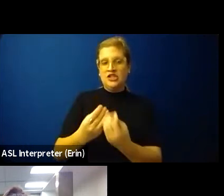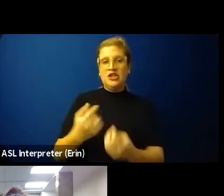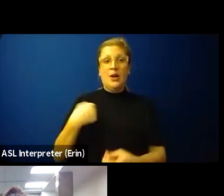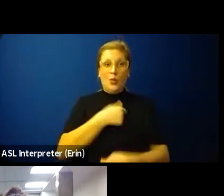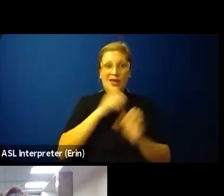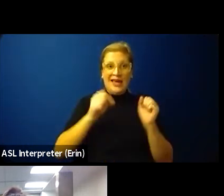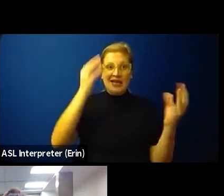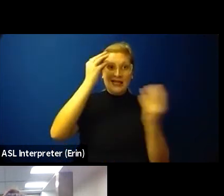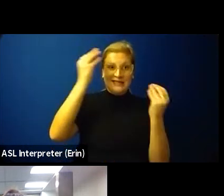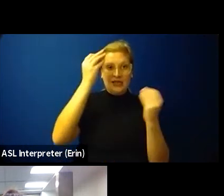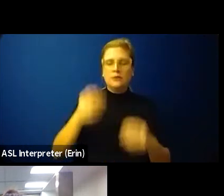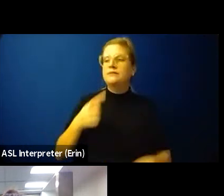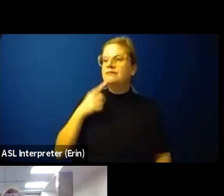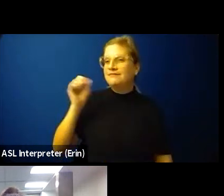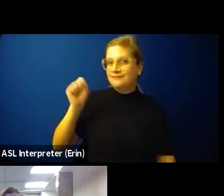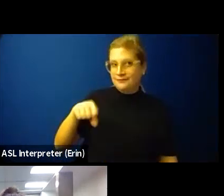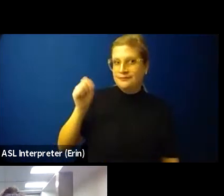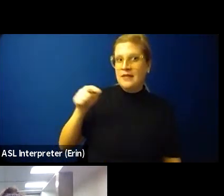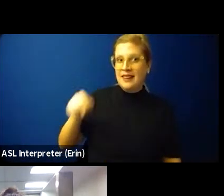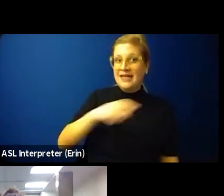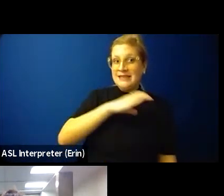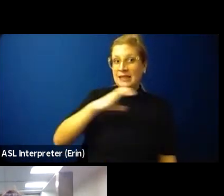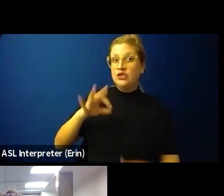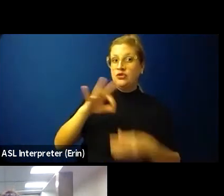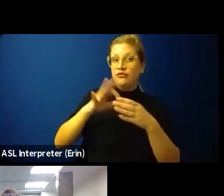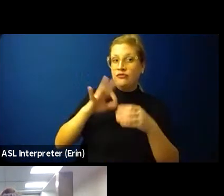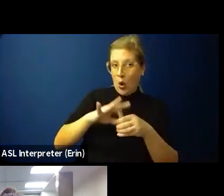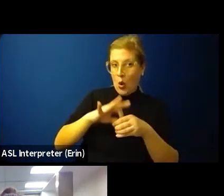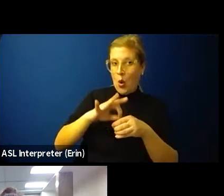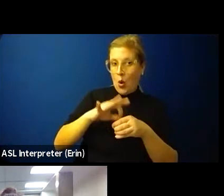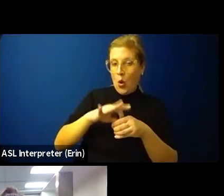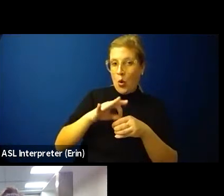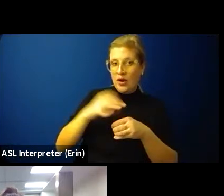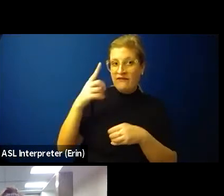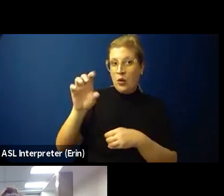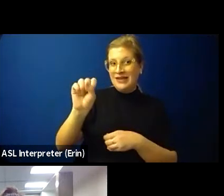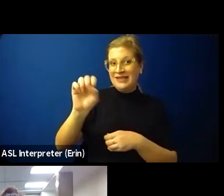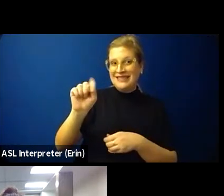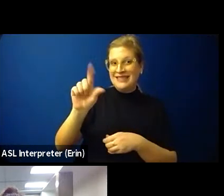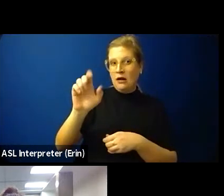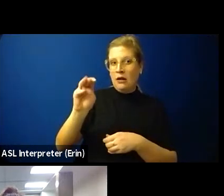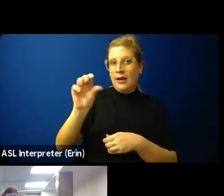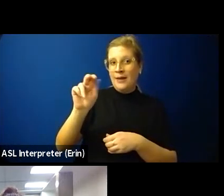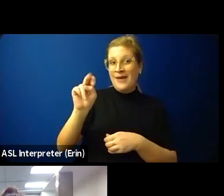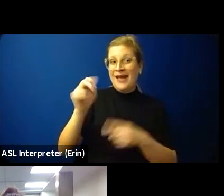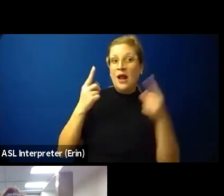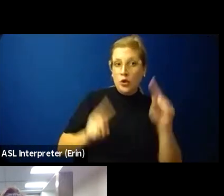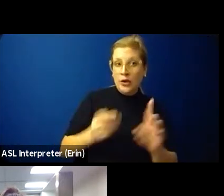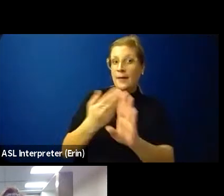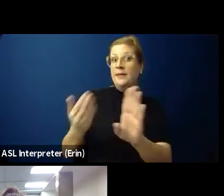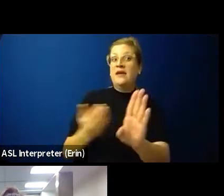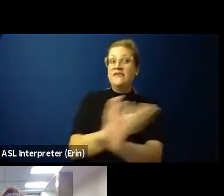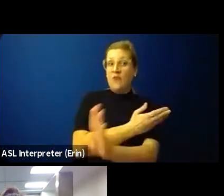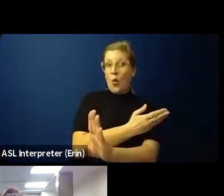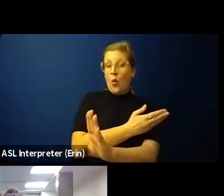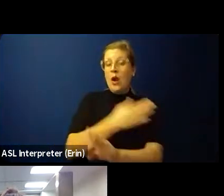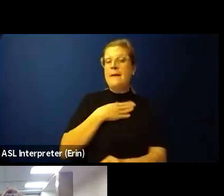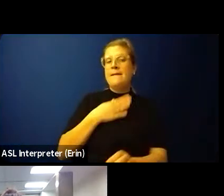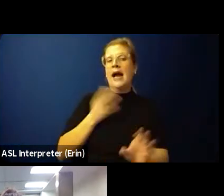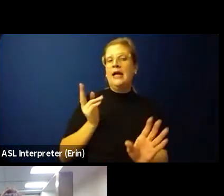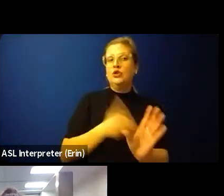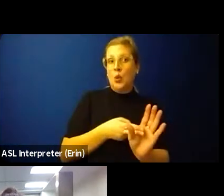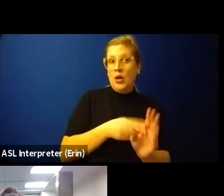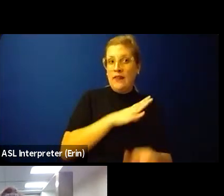So yes, and this commission did vote to put a settlement agreement in place prior to my joining